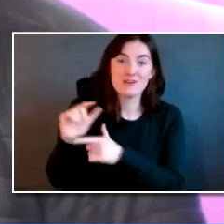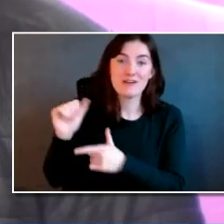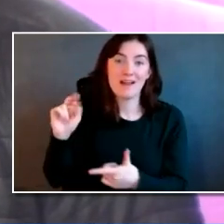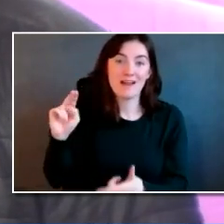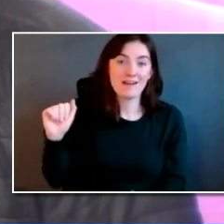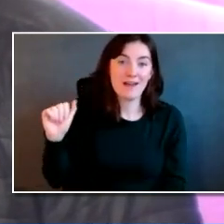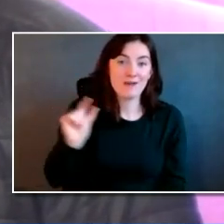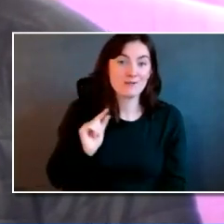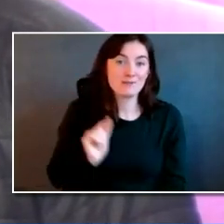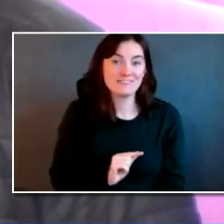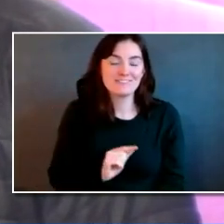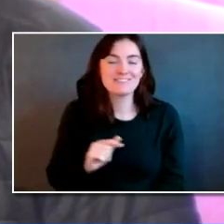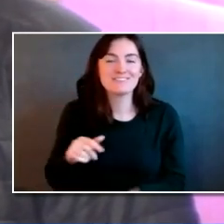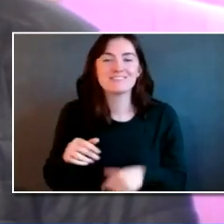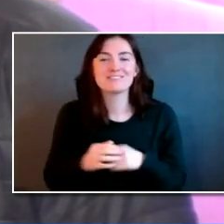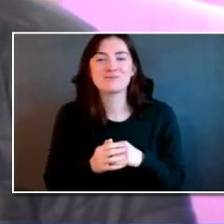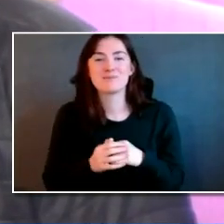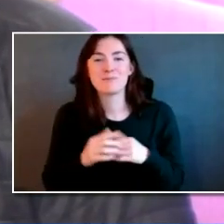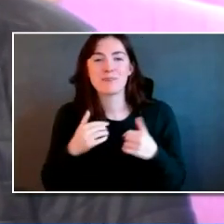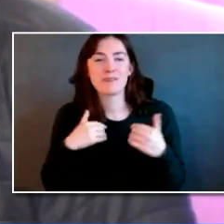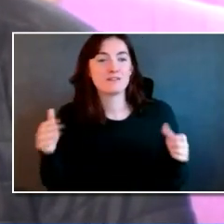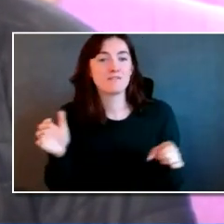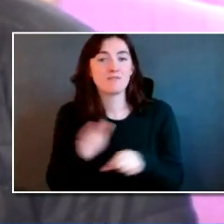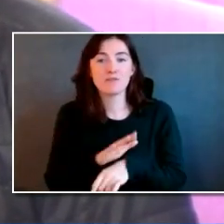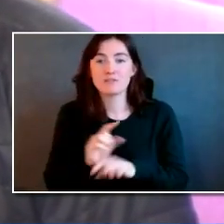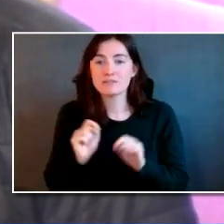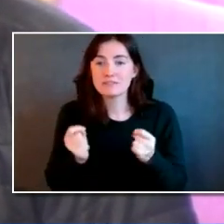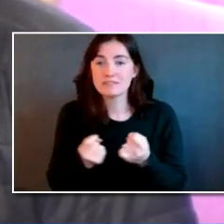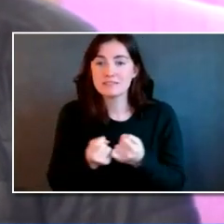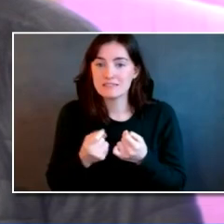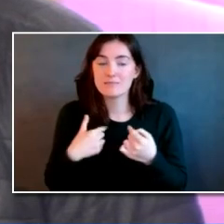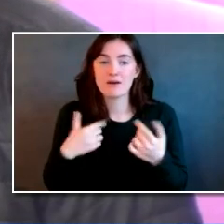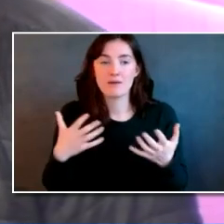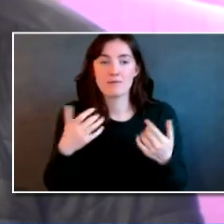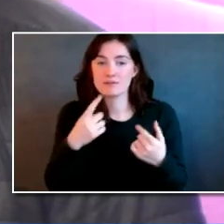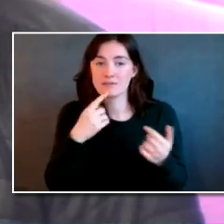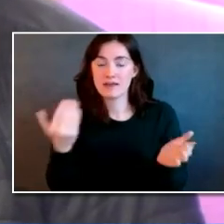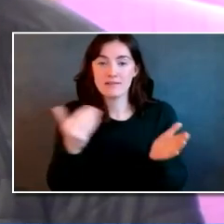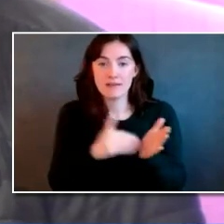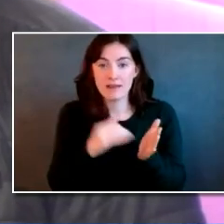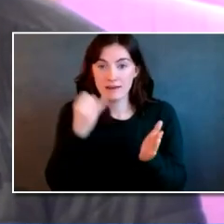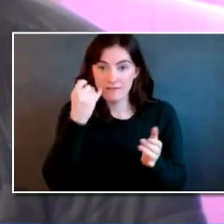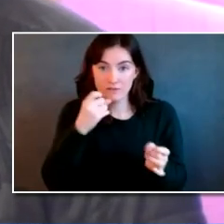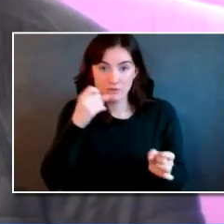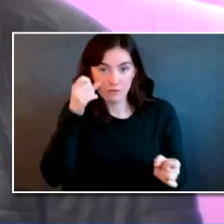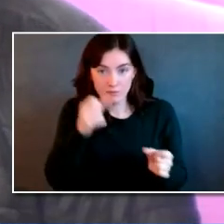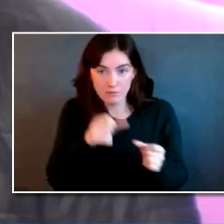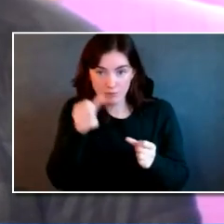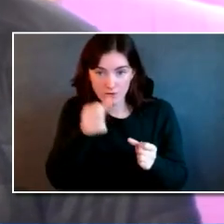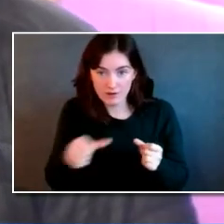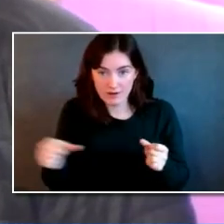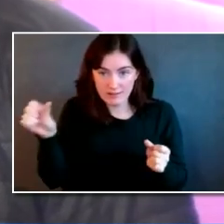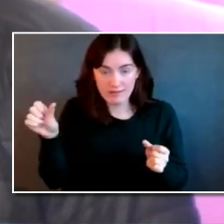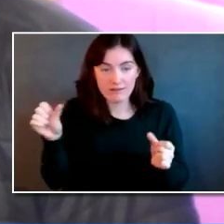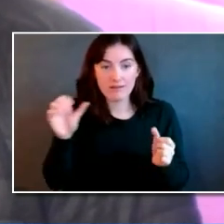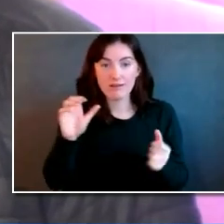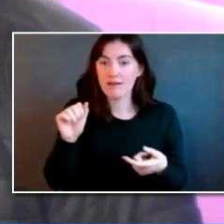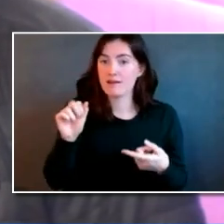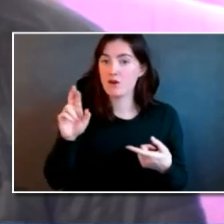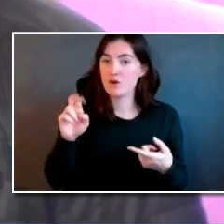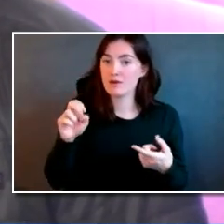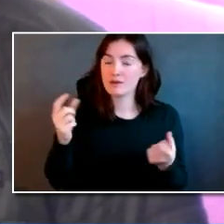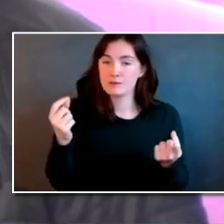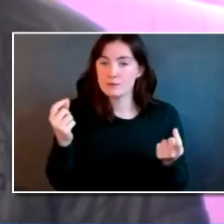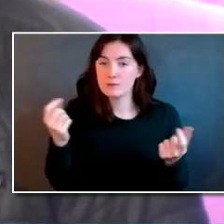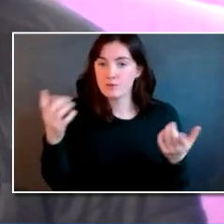Again, it's not just us; it's a whole team. And I just want to say again, if you don't remember anything, what ARE is doing is